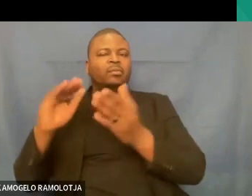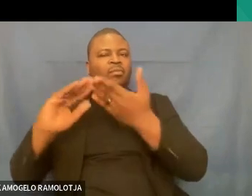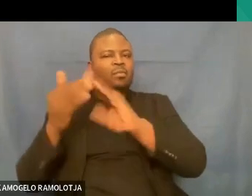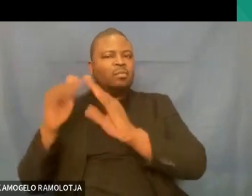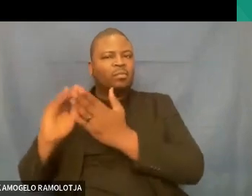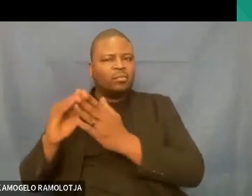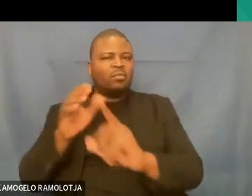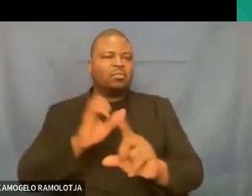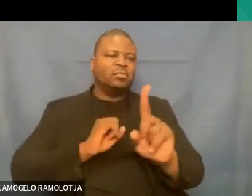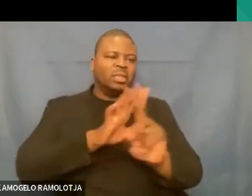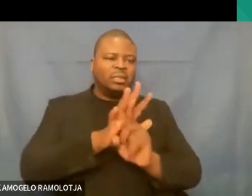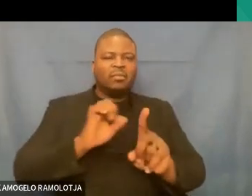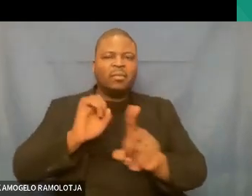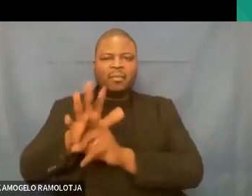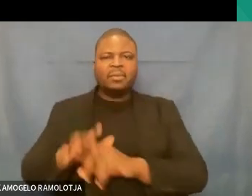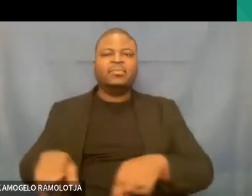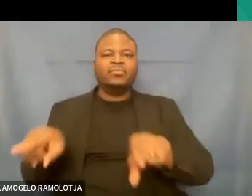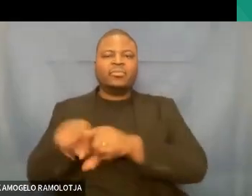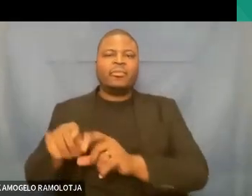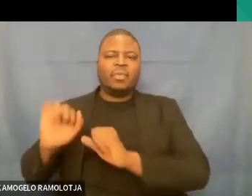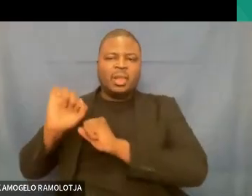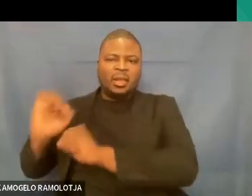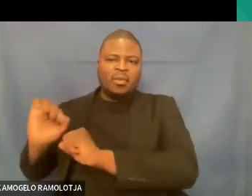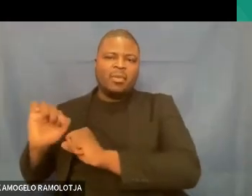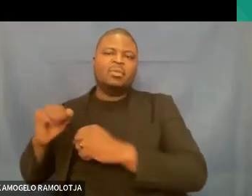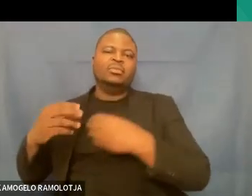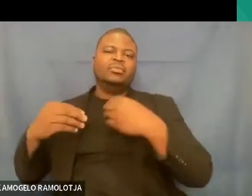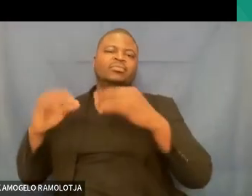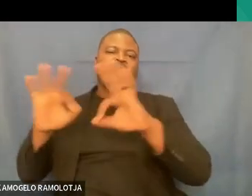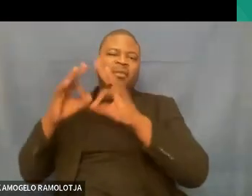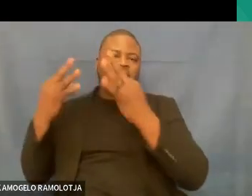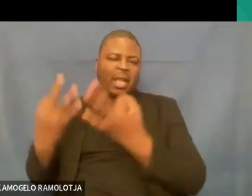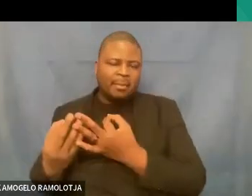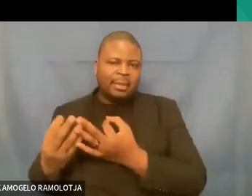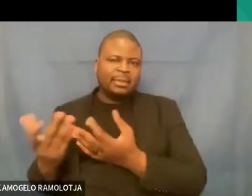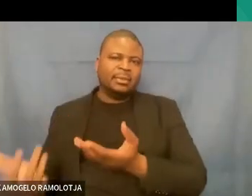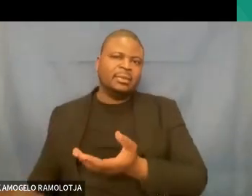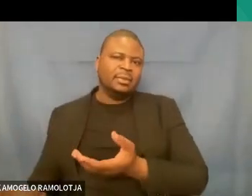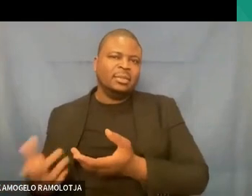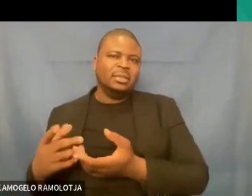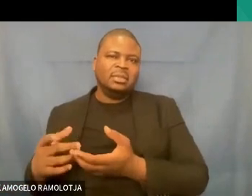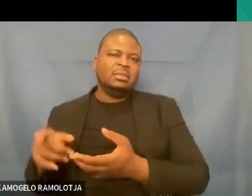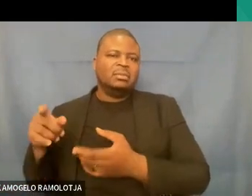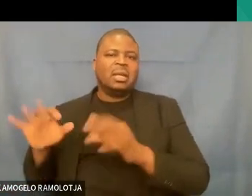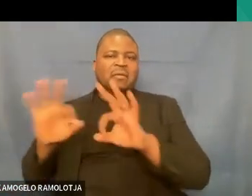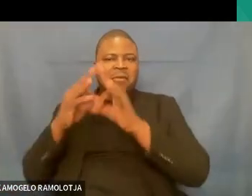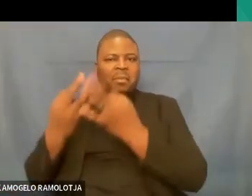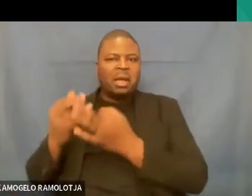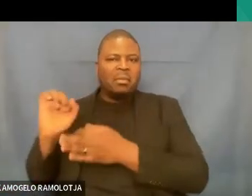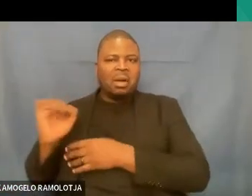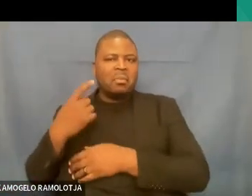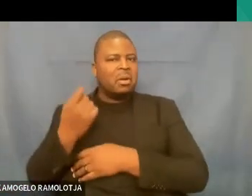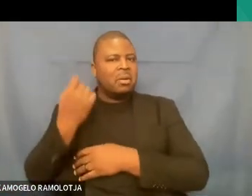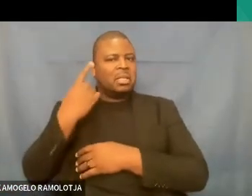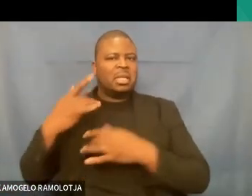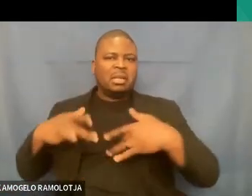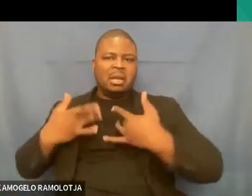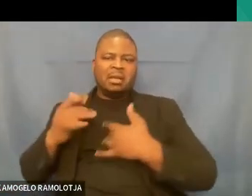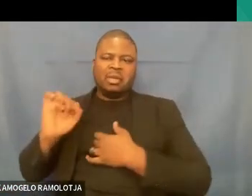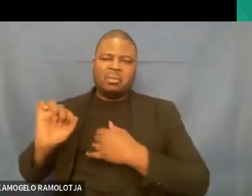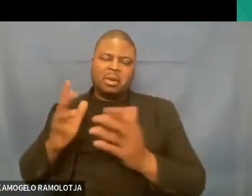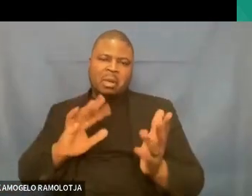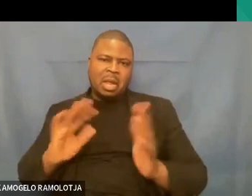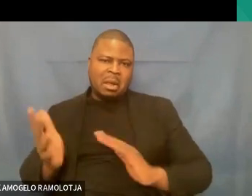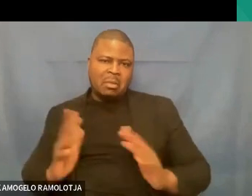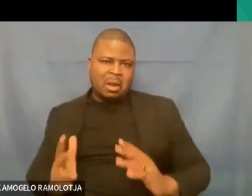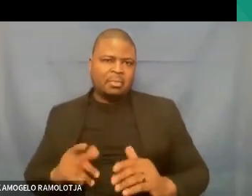members, but also their own families that seem to, not understand their lives. However,